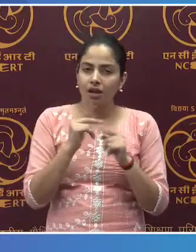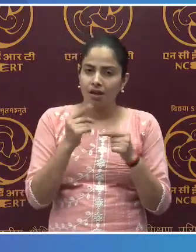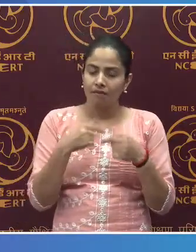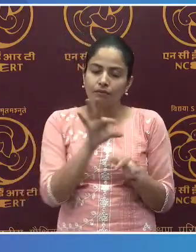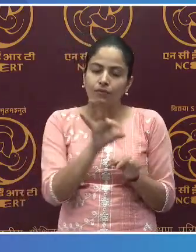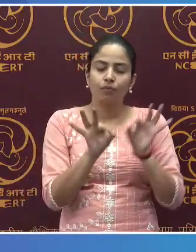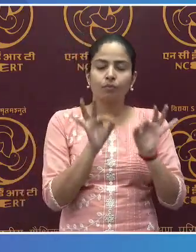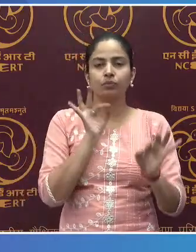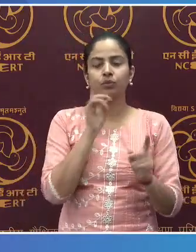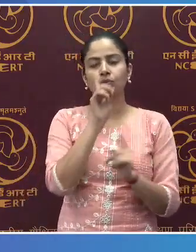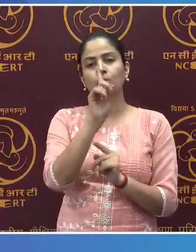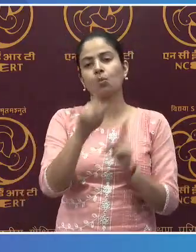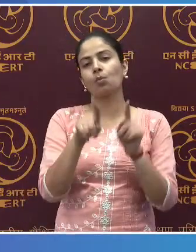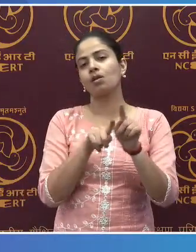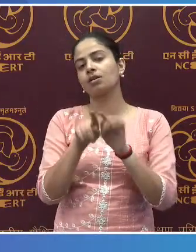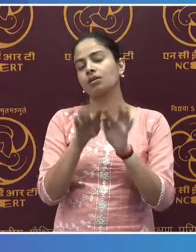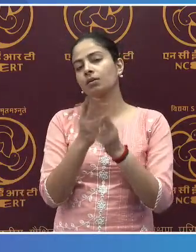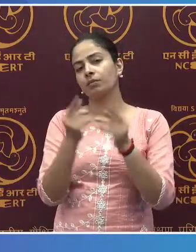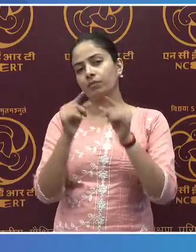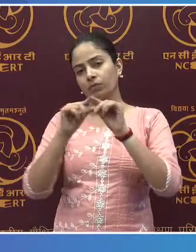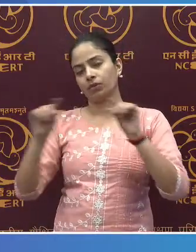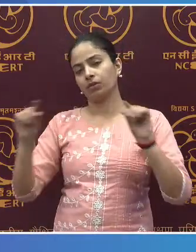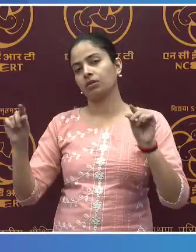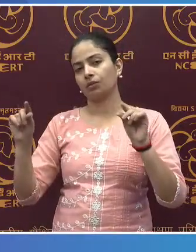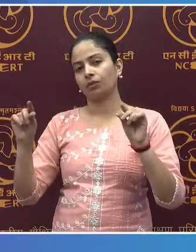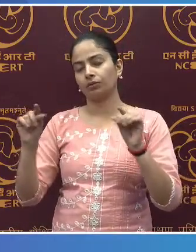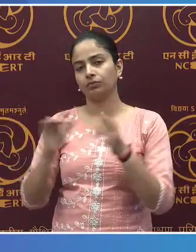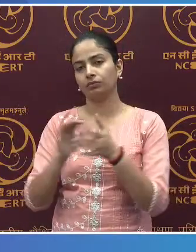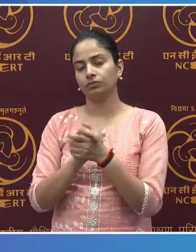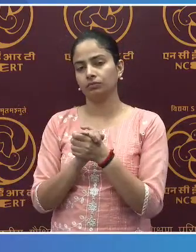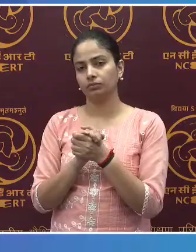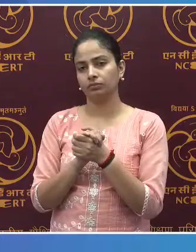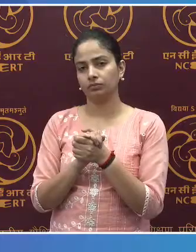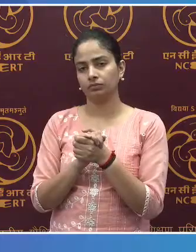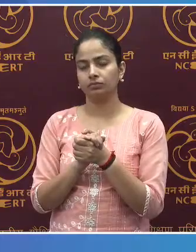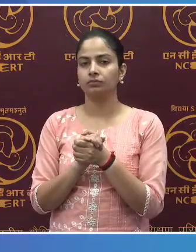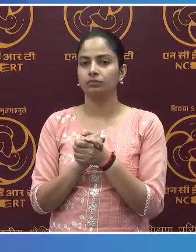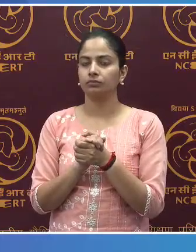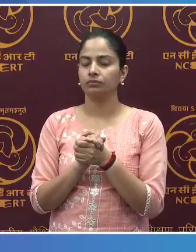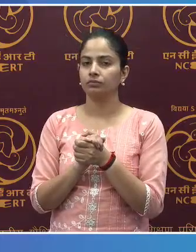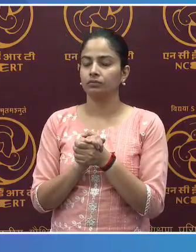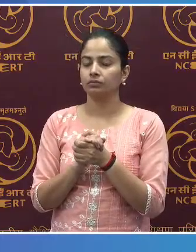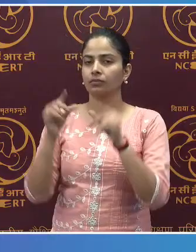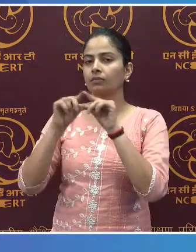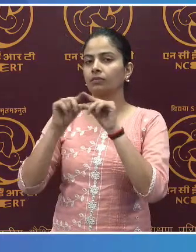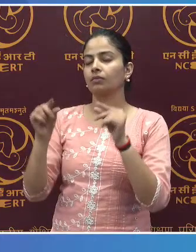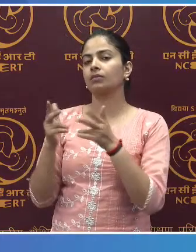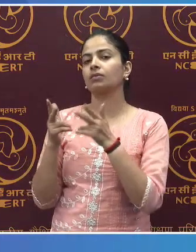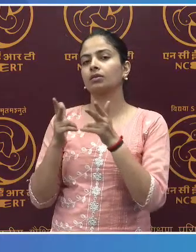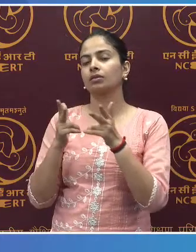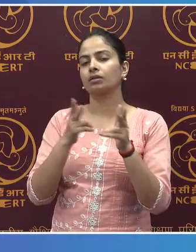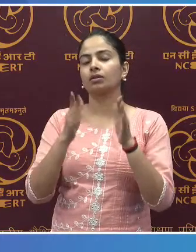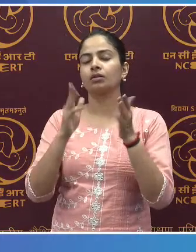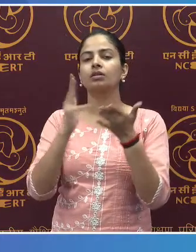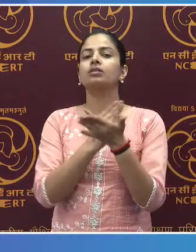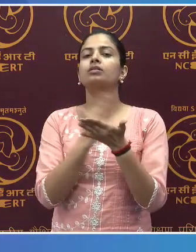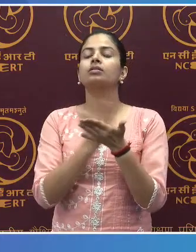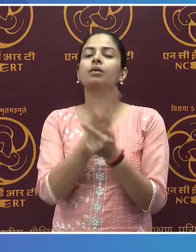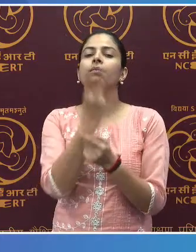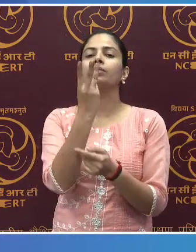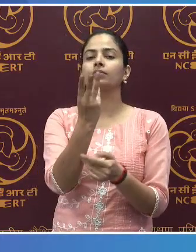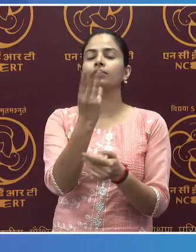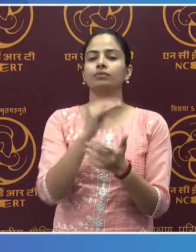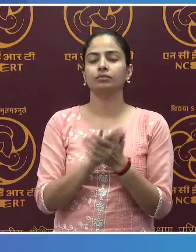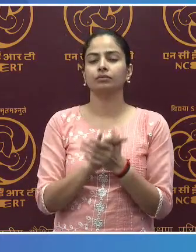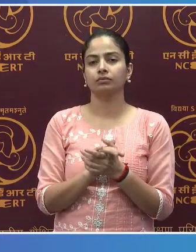take one more quote about this, then the quote is given in chapter number 3. You can see the